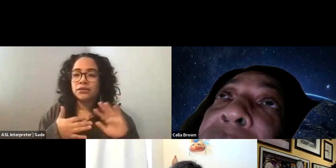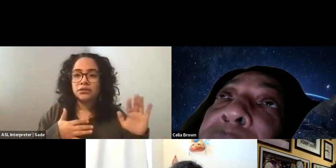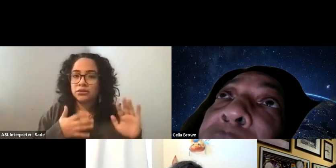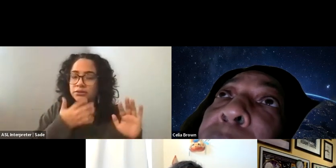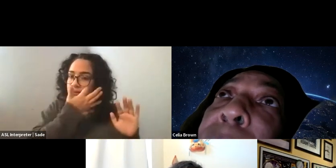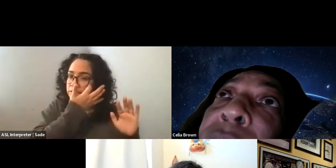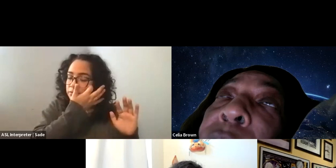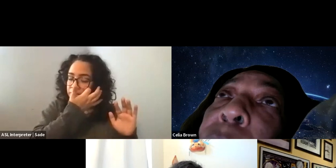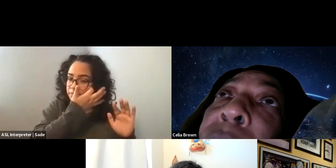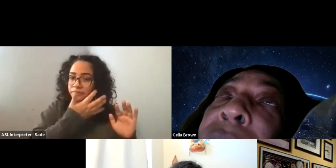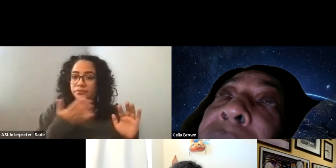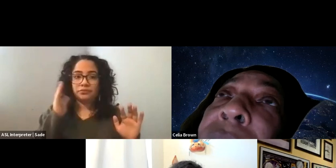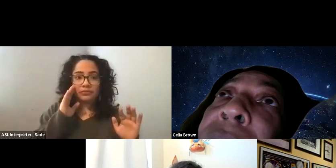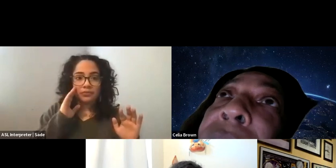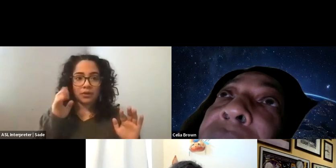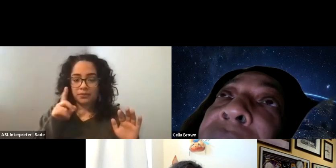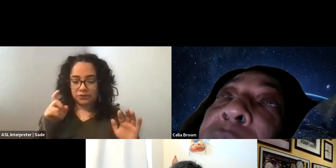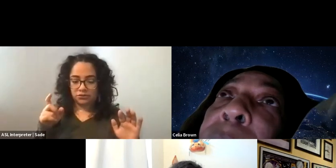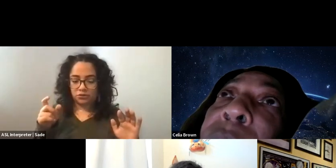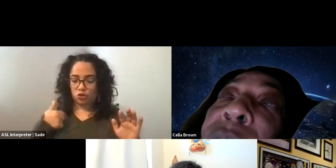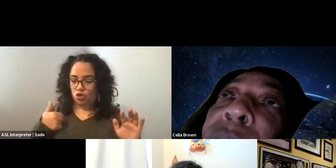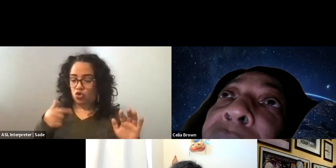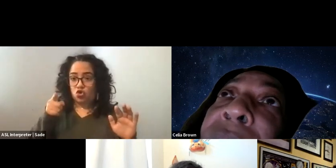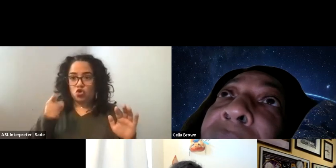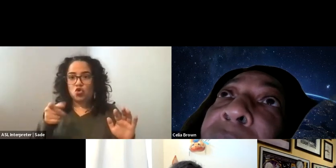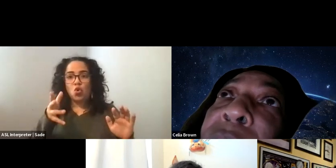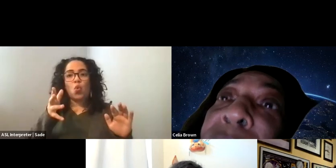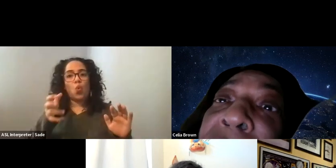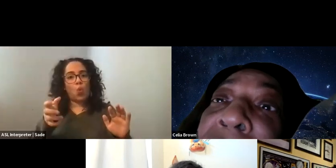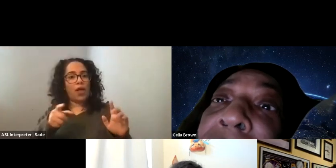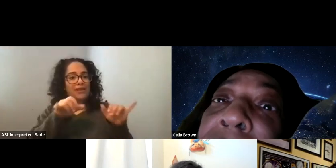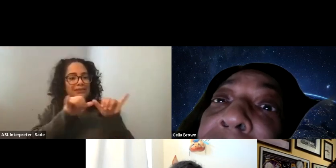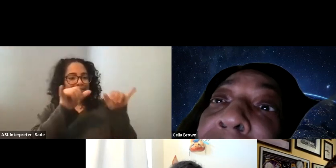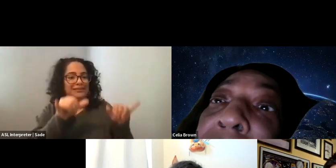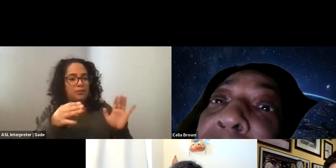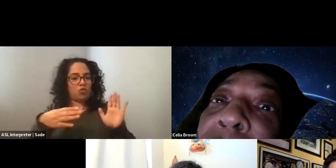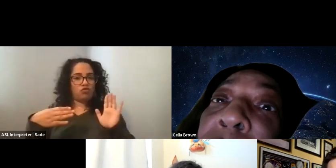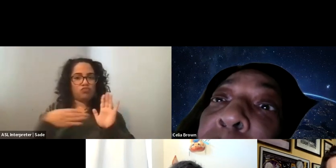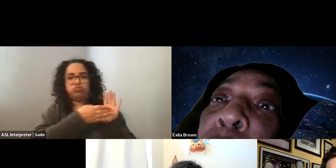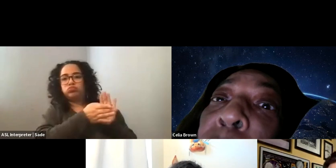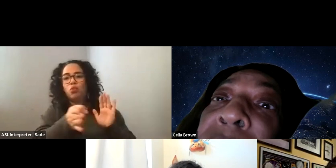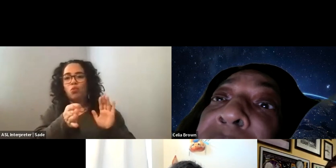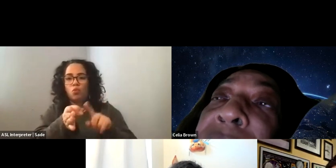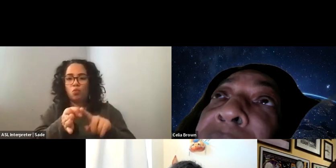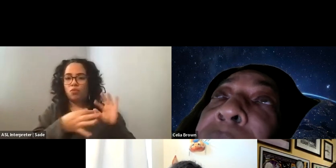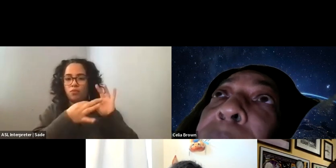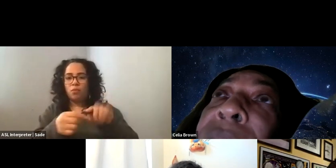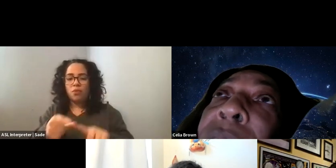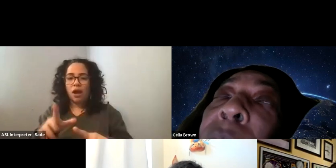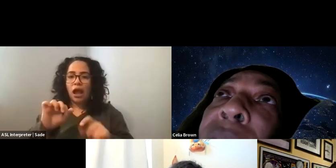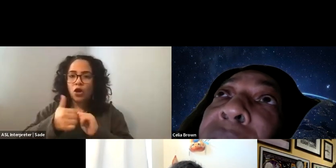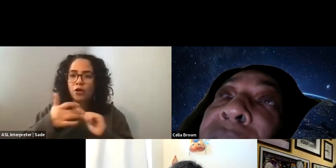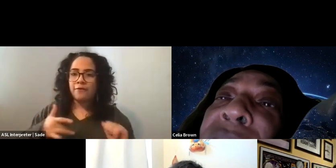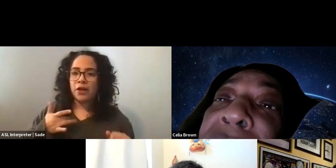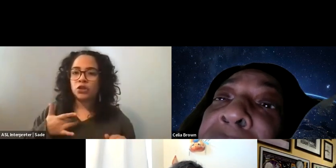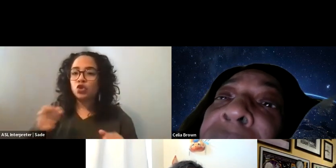thing to do, because you want the system to reflect how you're feeling. You know, you want the system to say, oh,